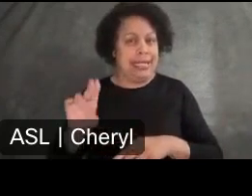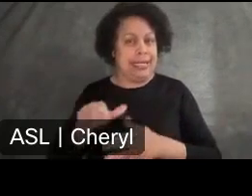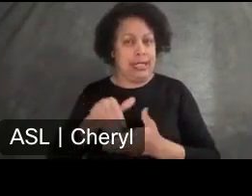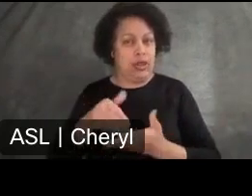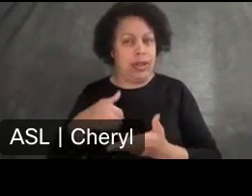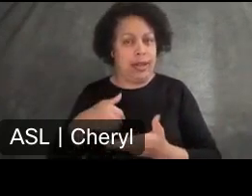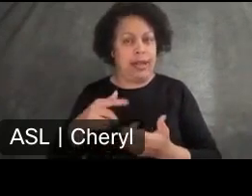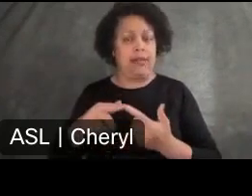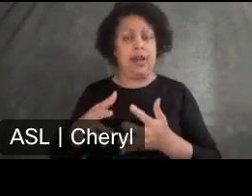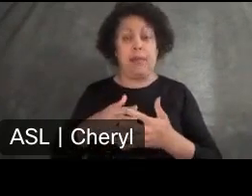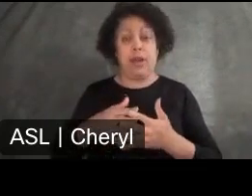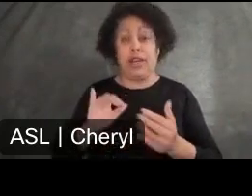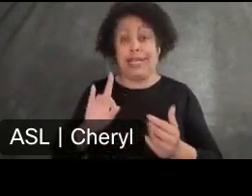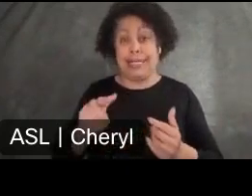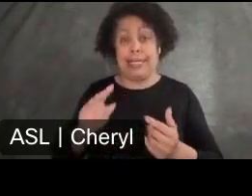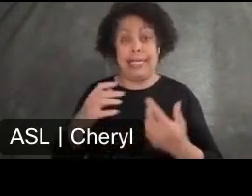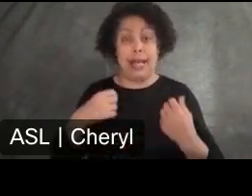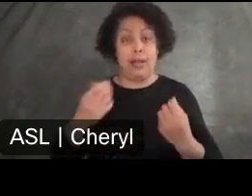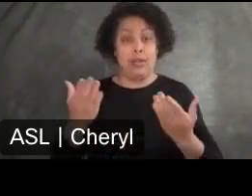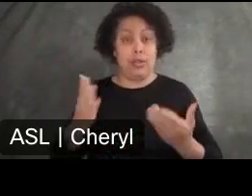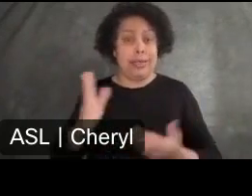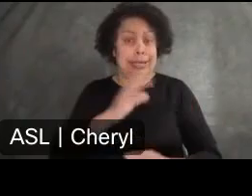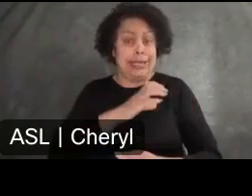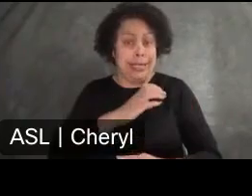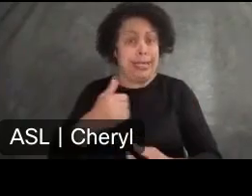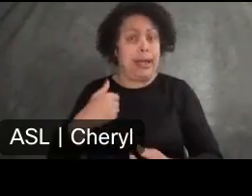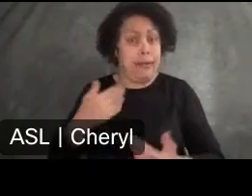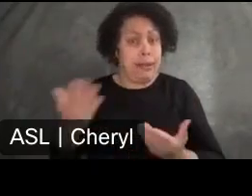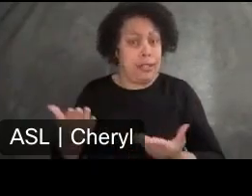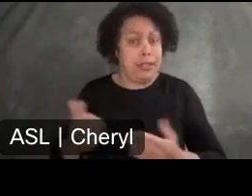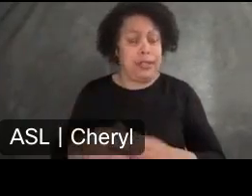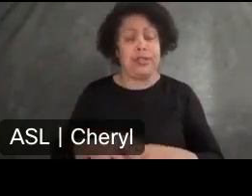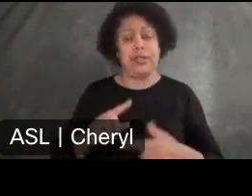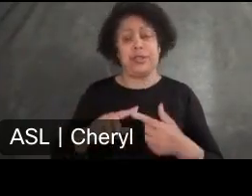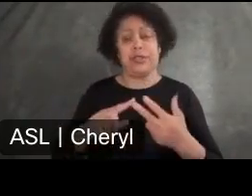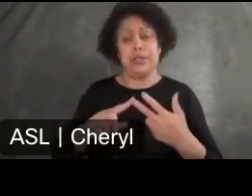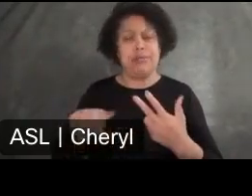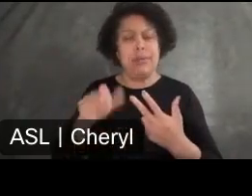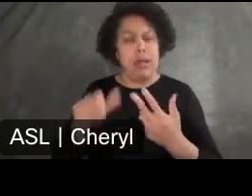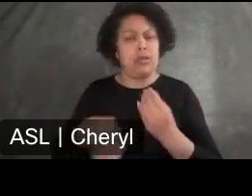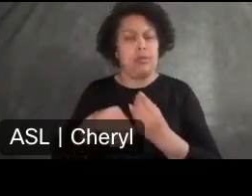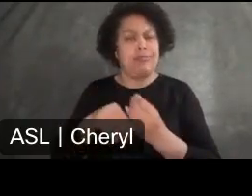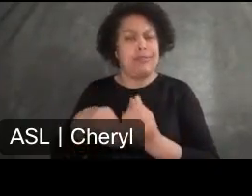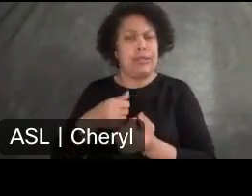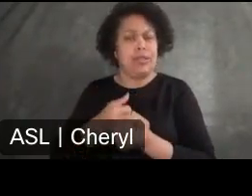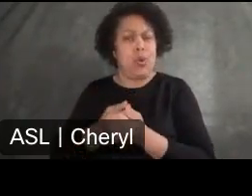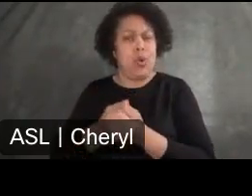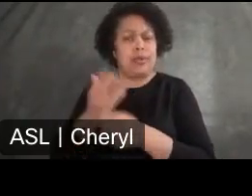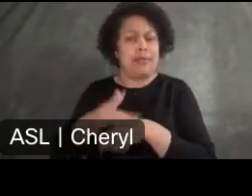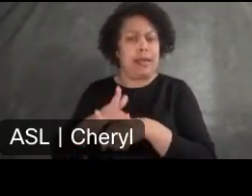clinic. Um, and there's also additional supports that I could reach out to in terms